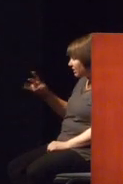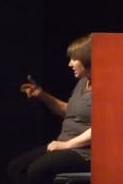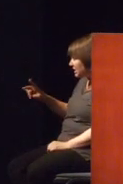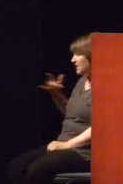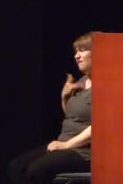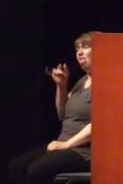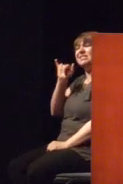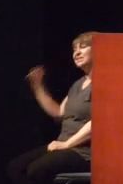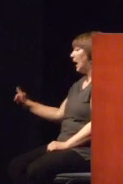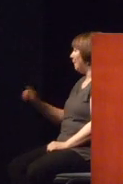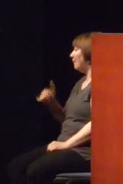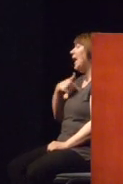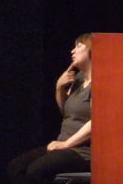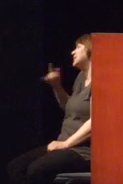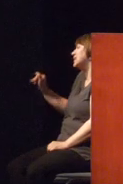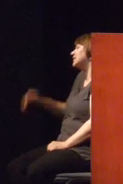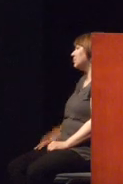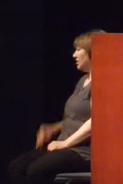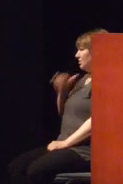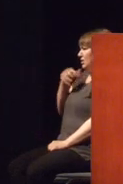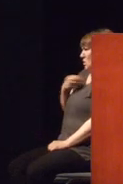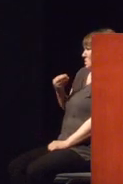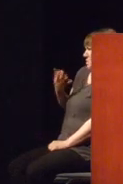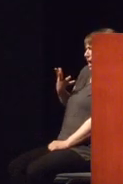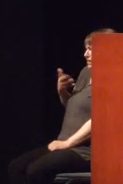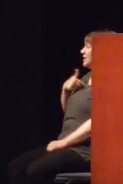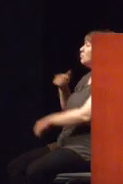term white, it didn't resonate with me. I had never heard,